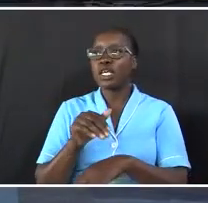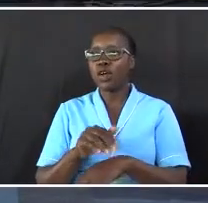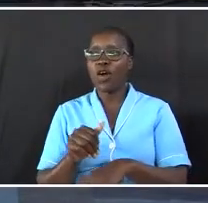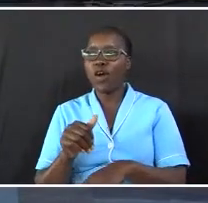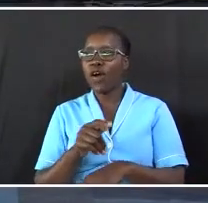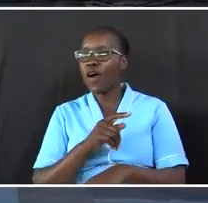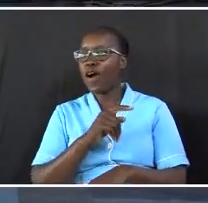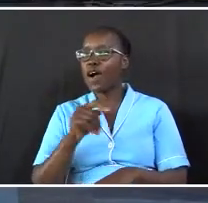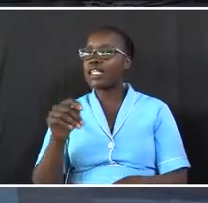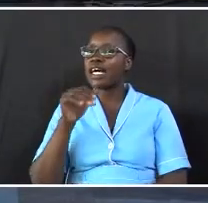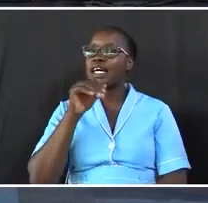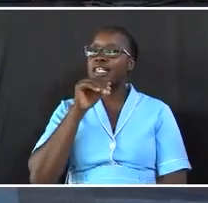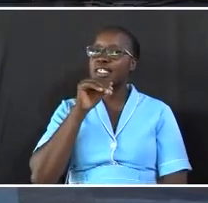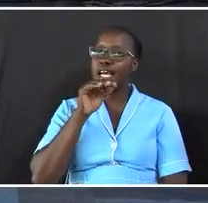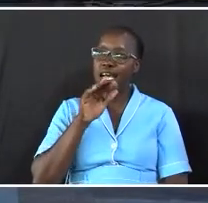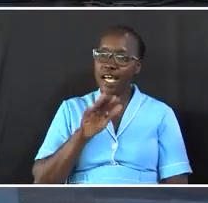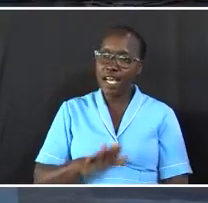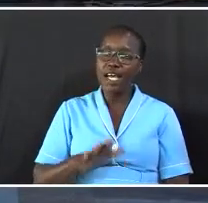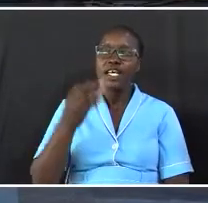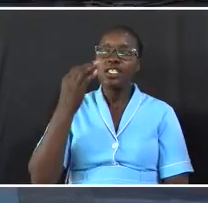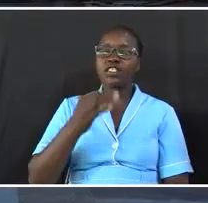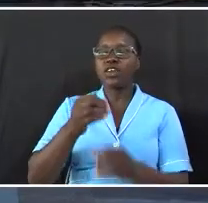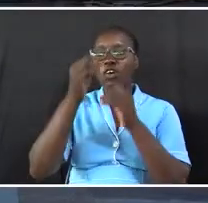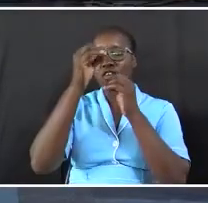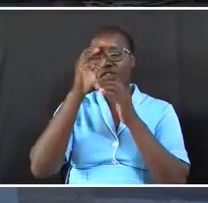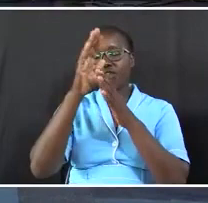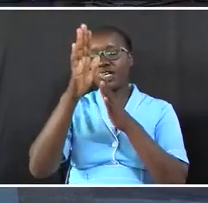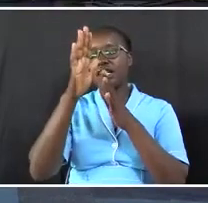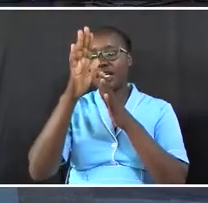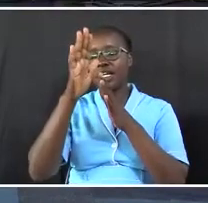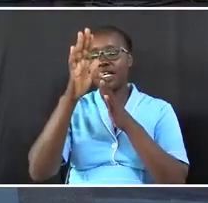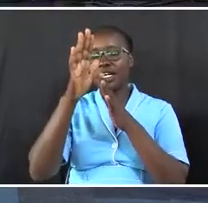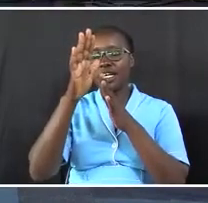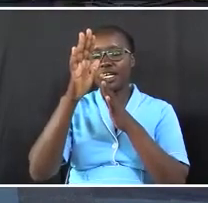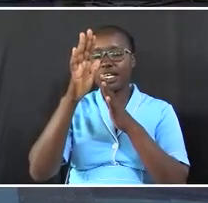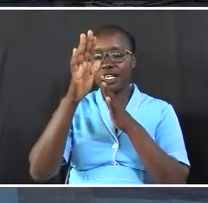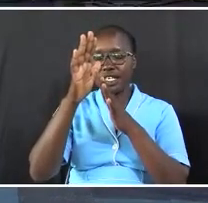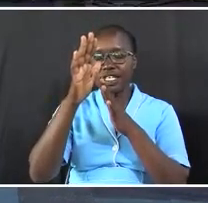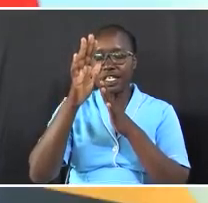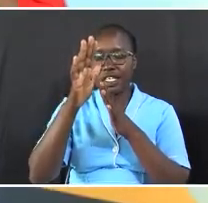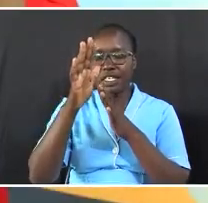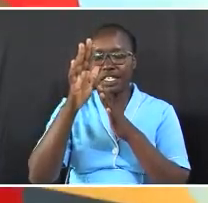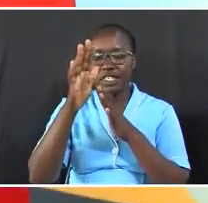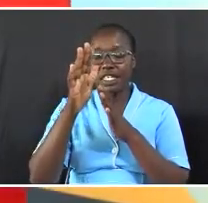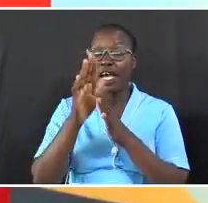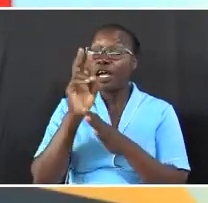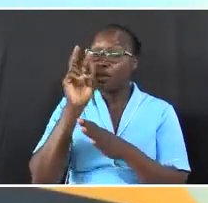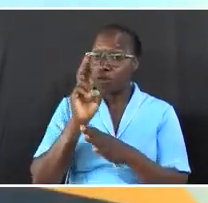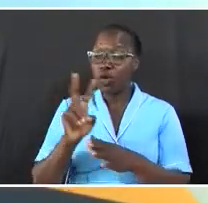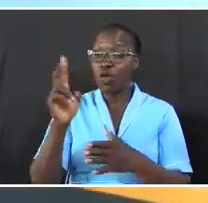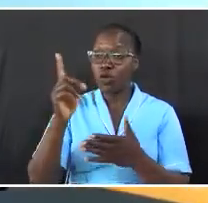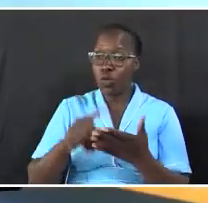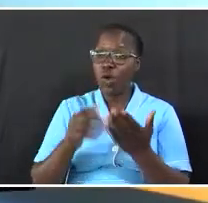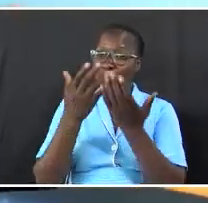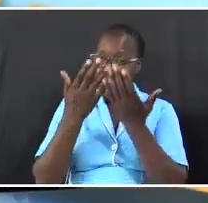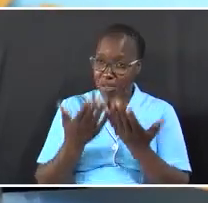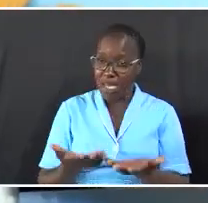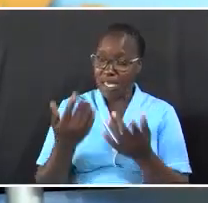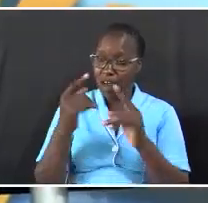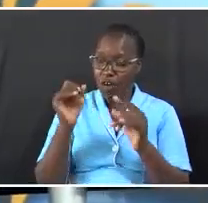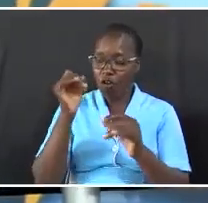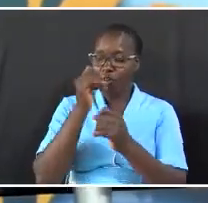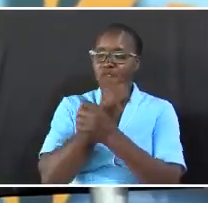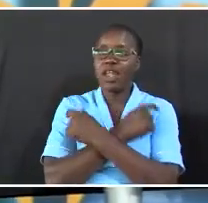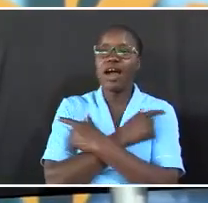should be called the sons of God. Behold what